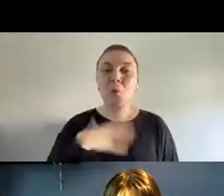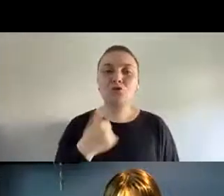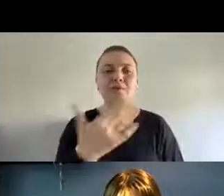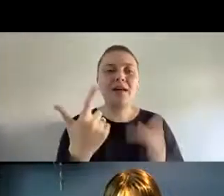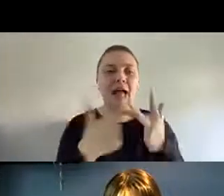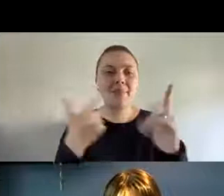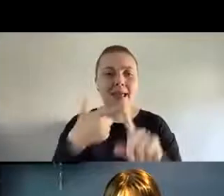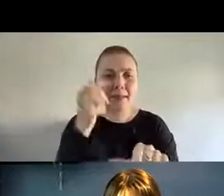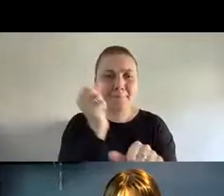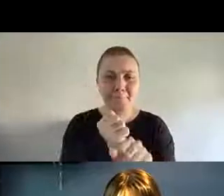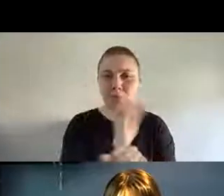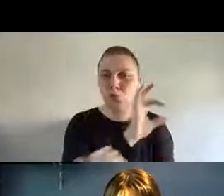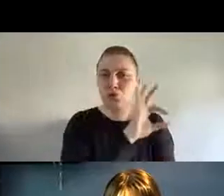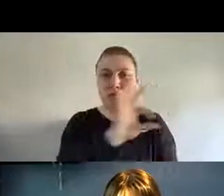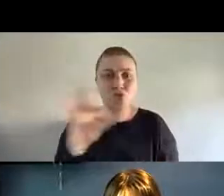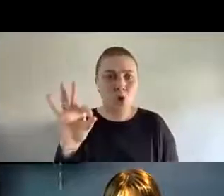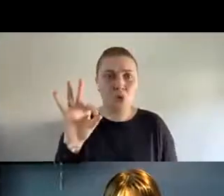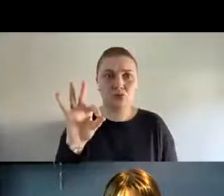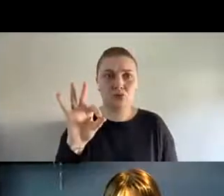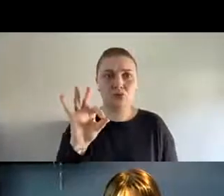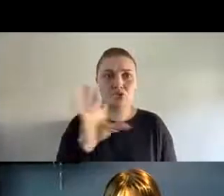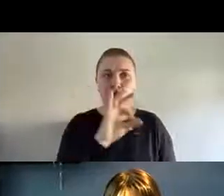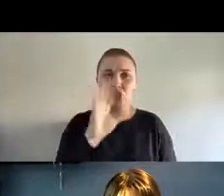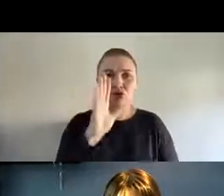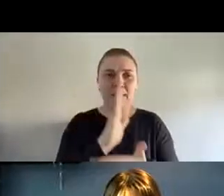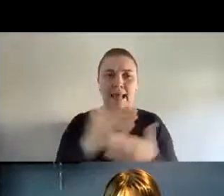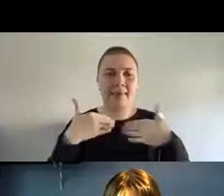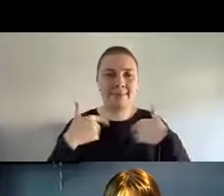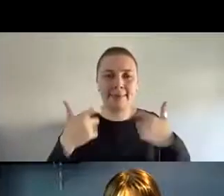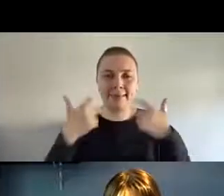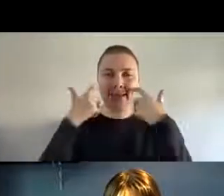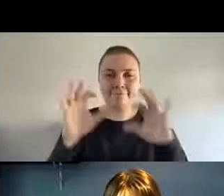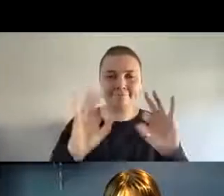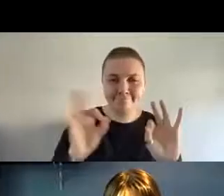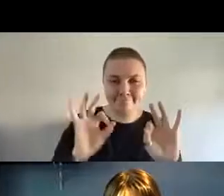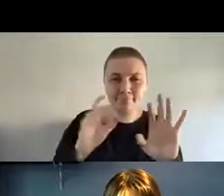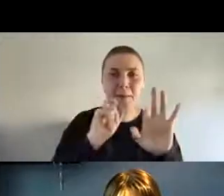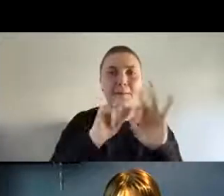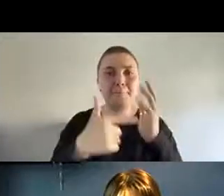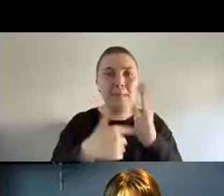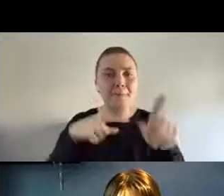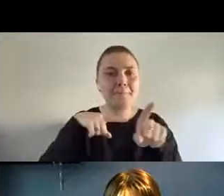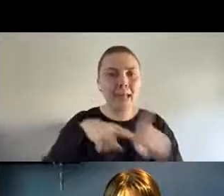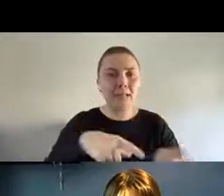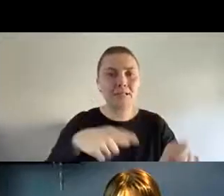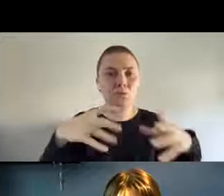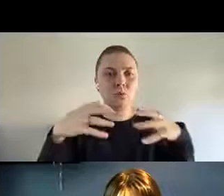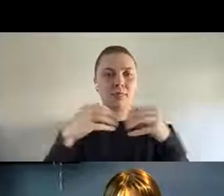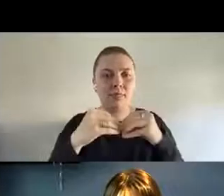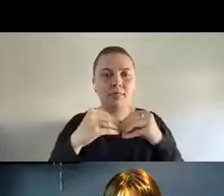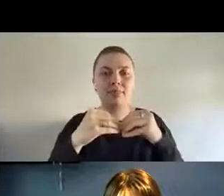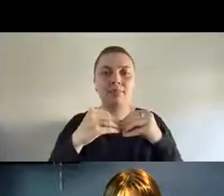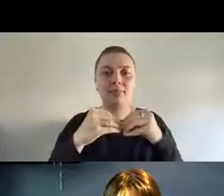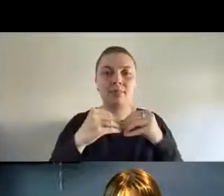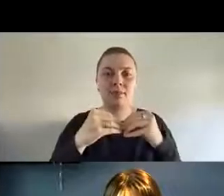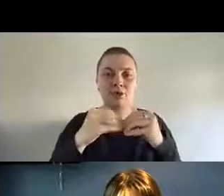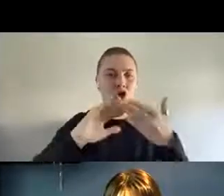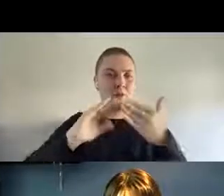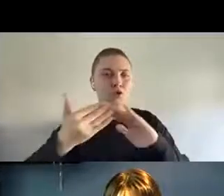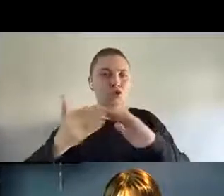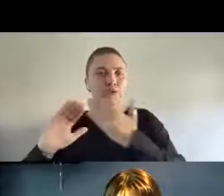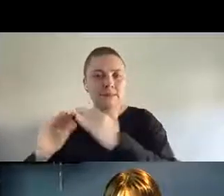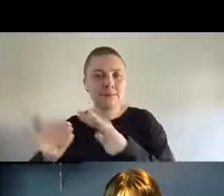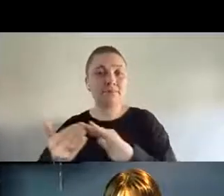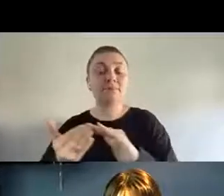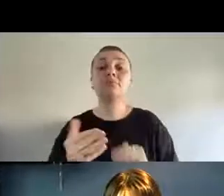another example that's not really healthcare based, but it is based in my